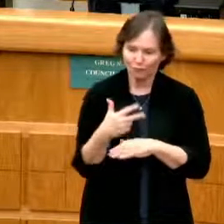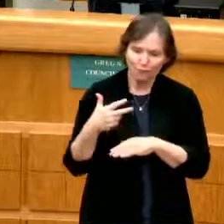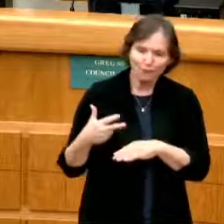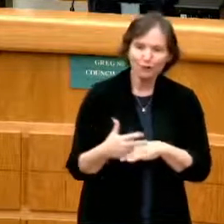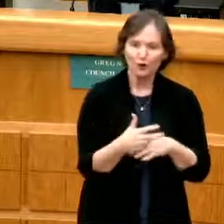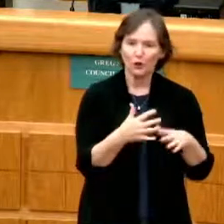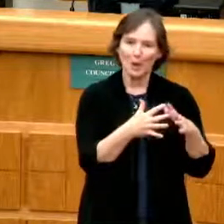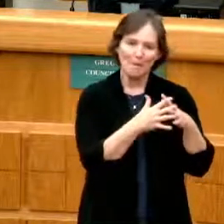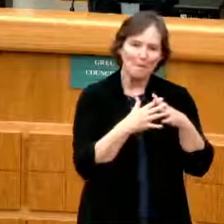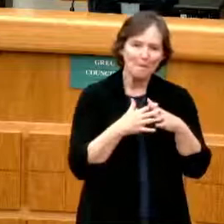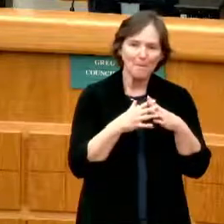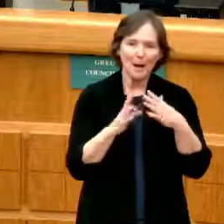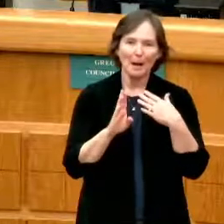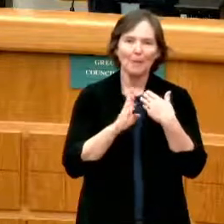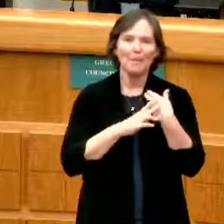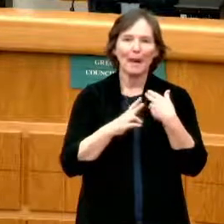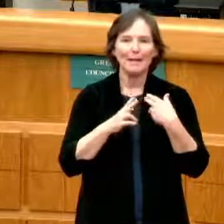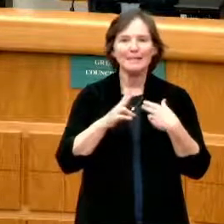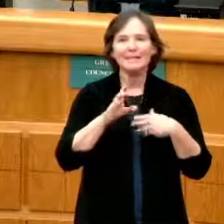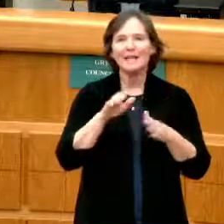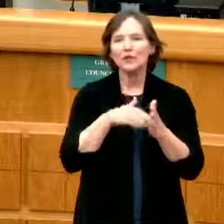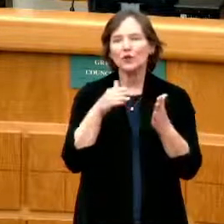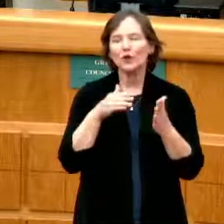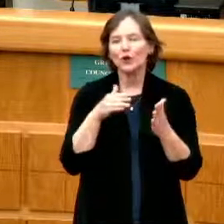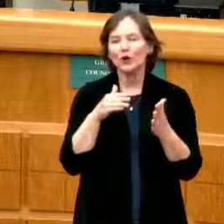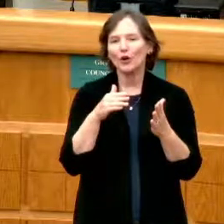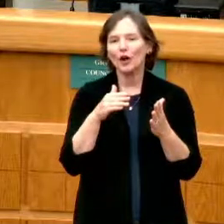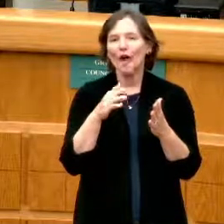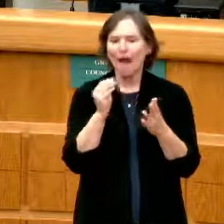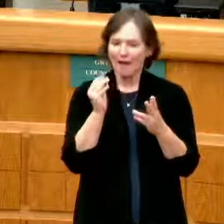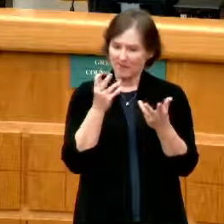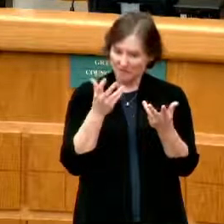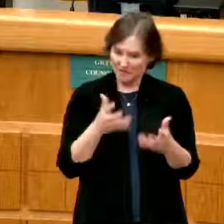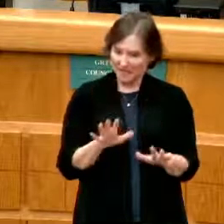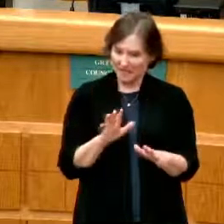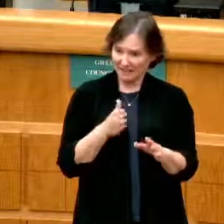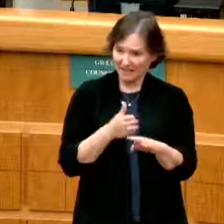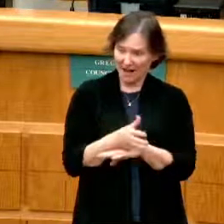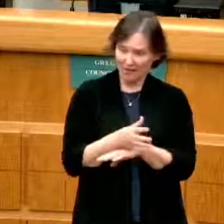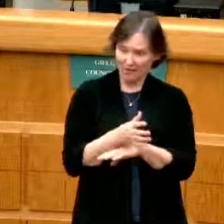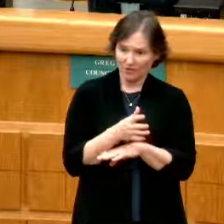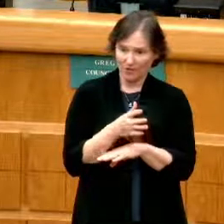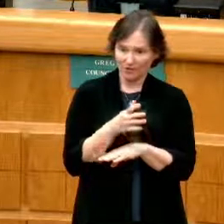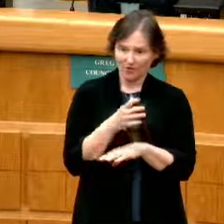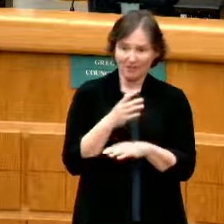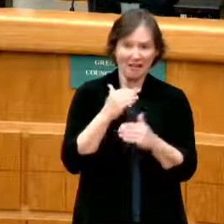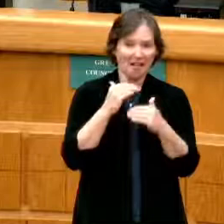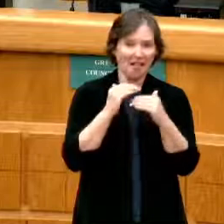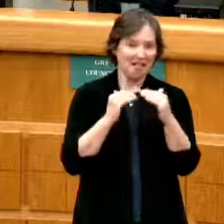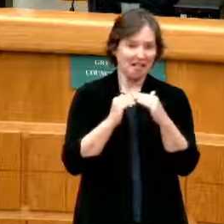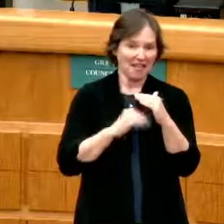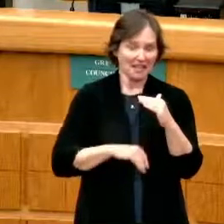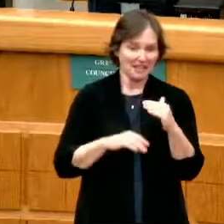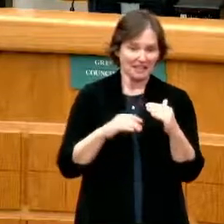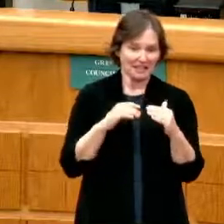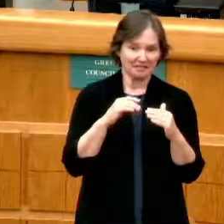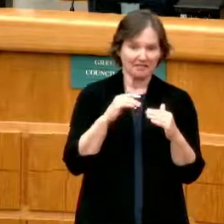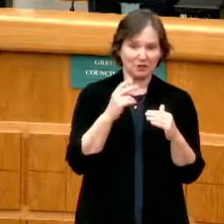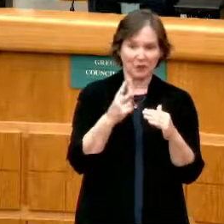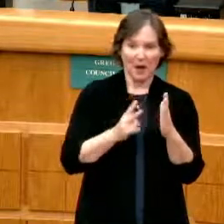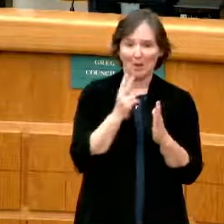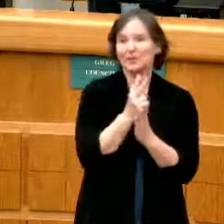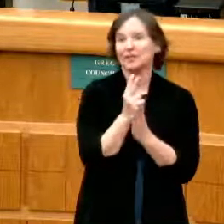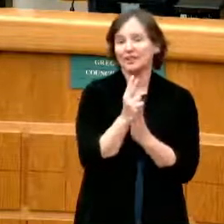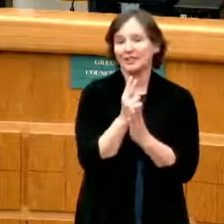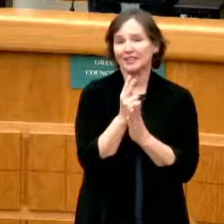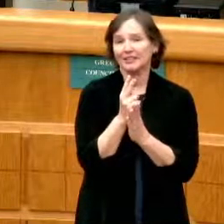mentioned in the previous conference, we constantly strive to improve our drives and to do better the next time. And